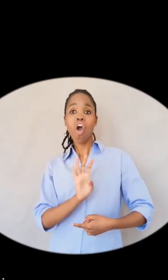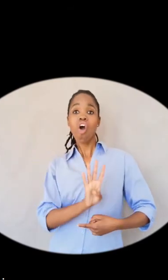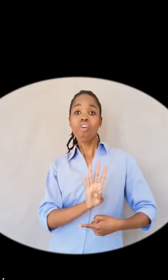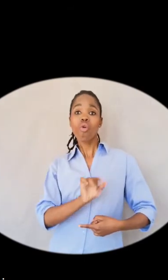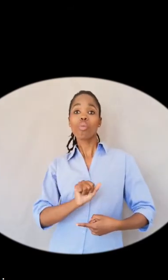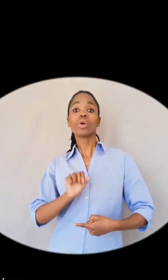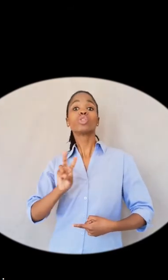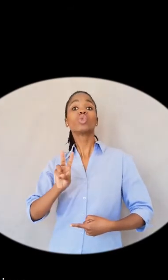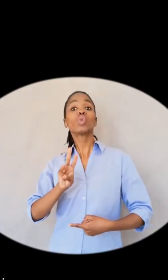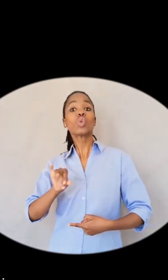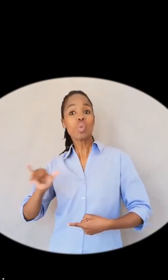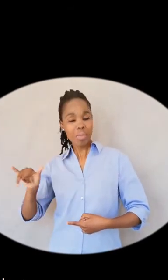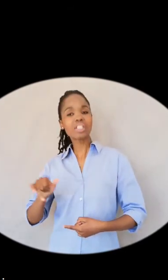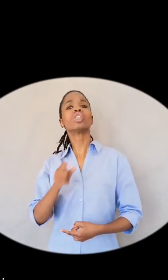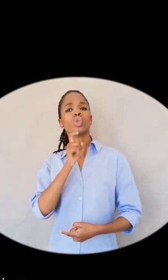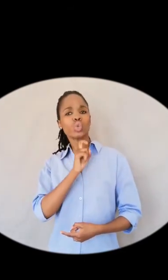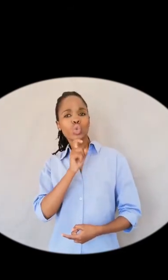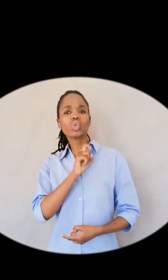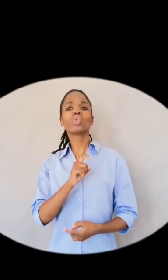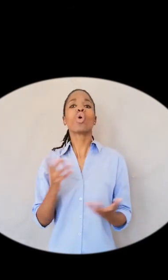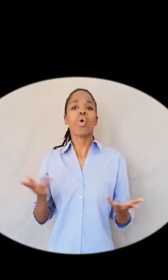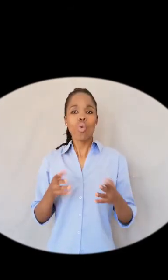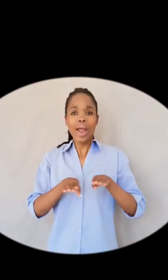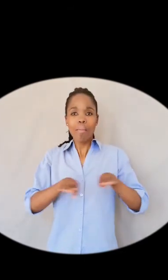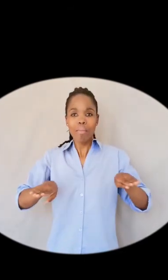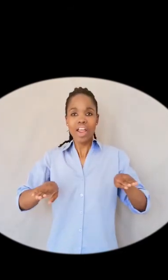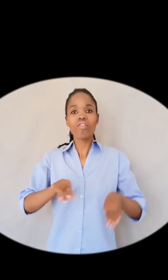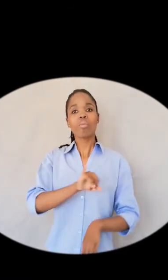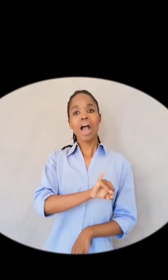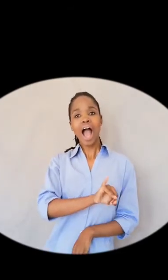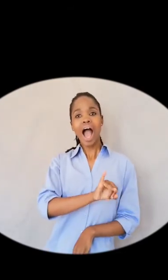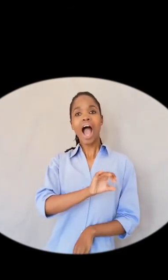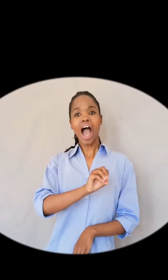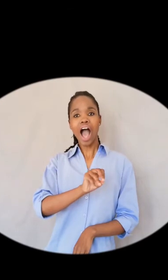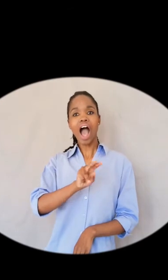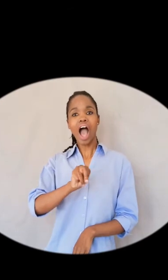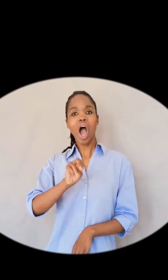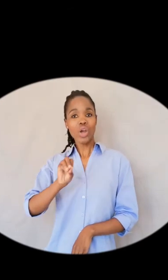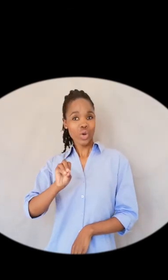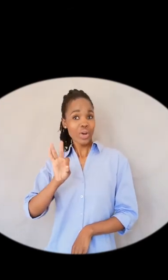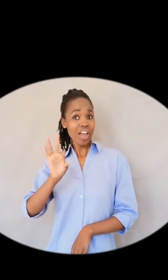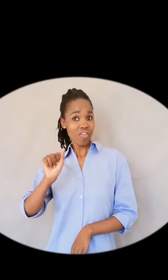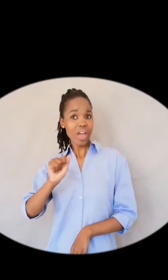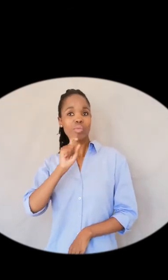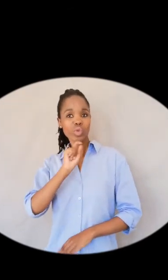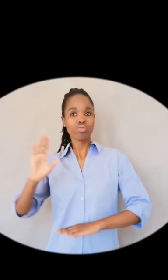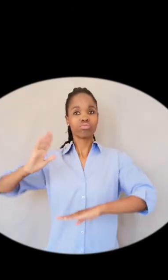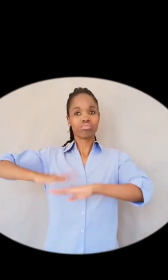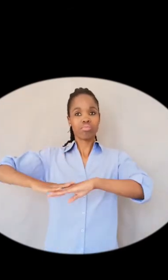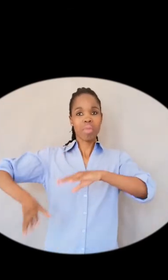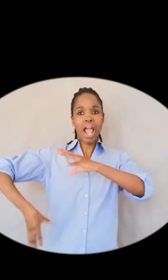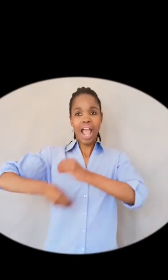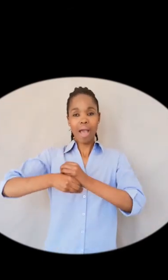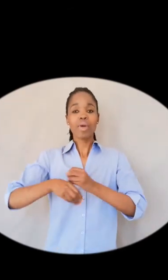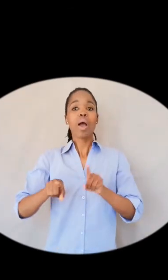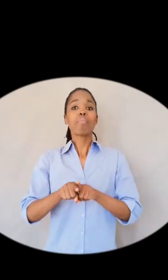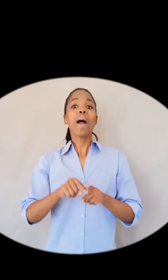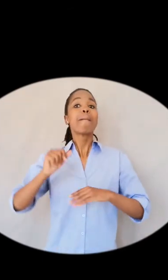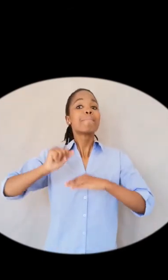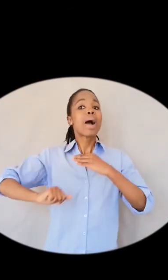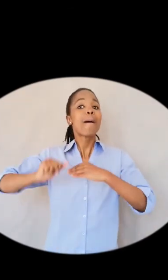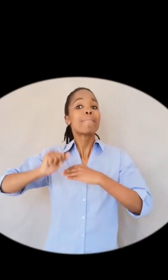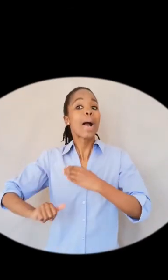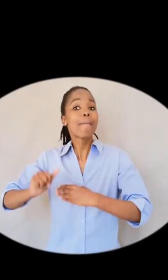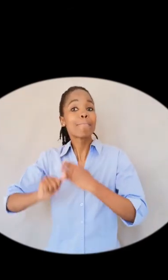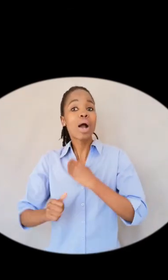users using IONO FM, and then 20,000 audio files uploaded to IONO. So that 20,000